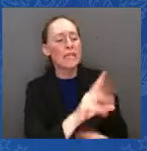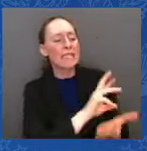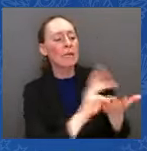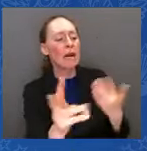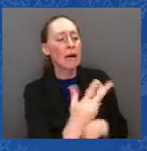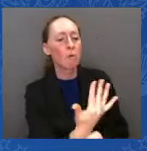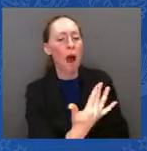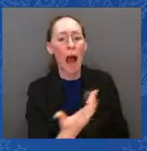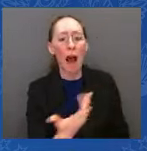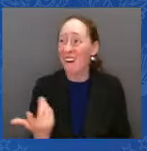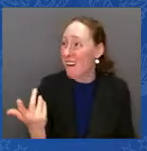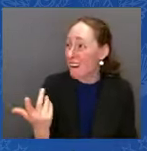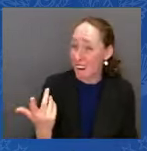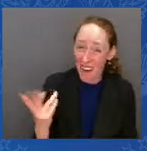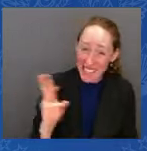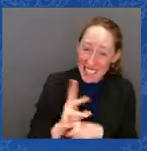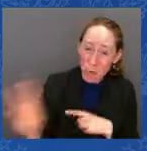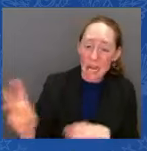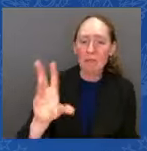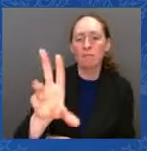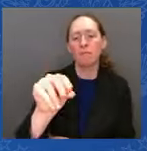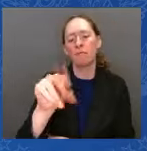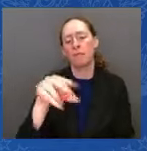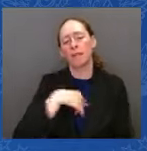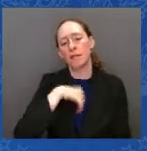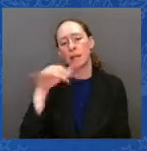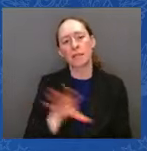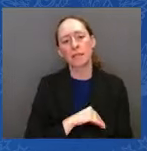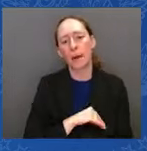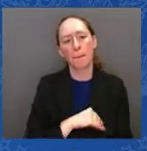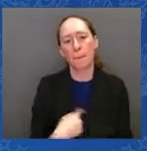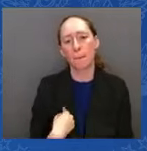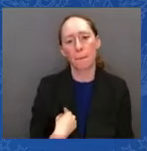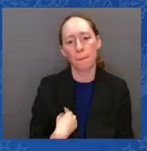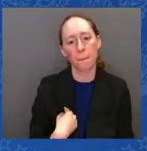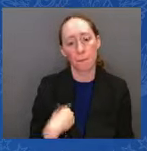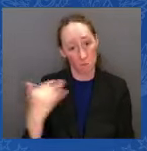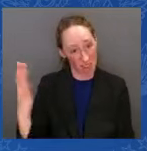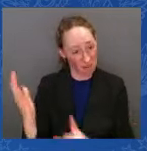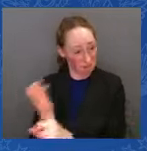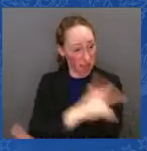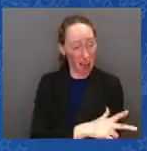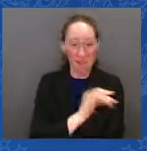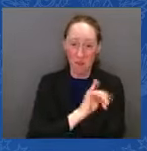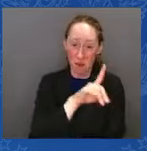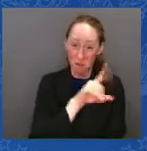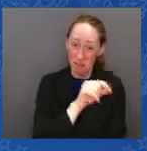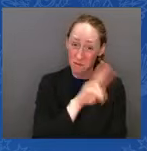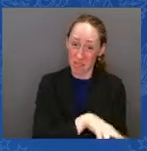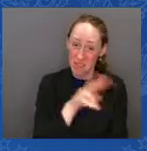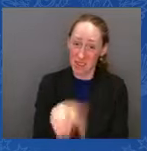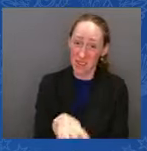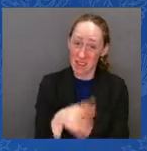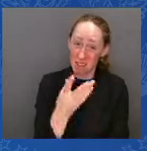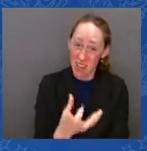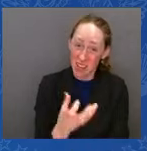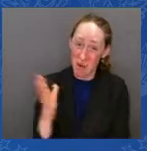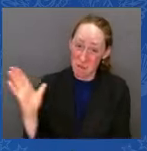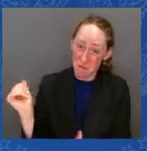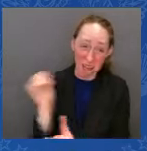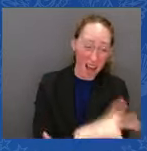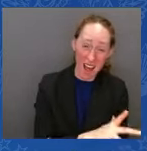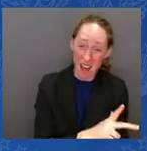Now they want to go back to the levels where we cut those folks that now provide that kind of help. This